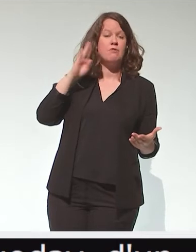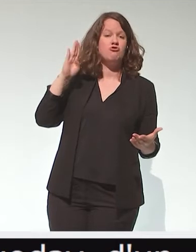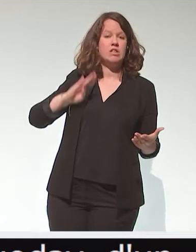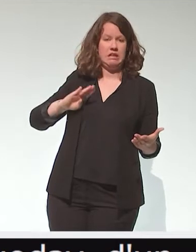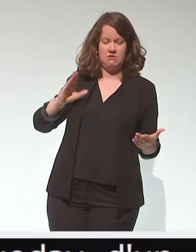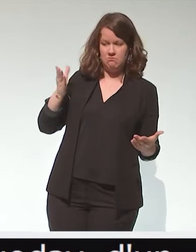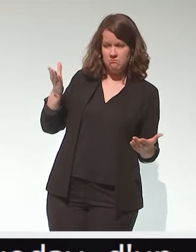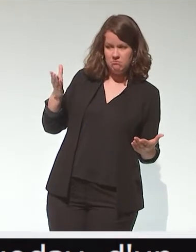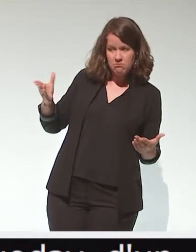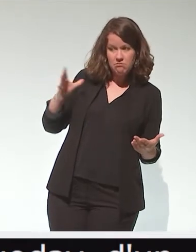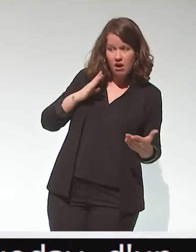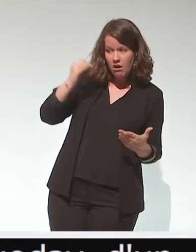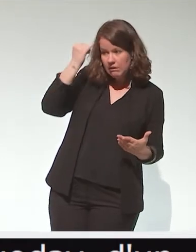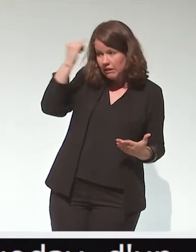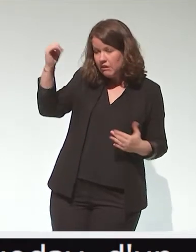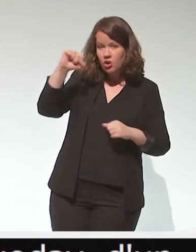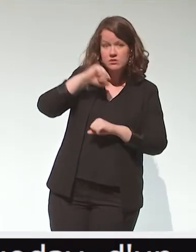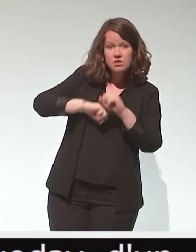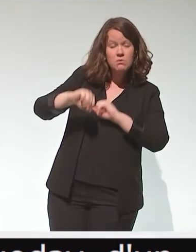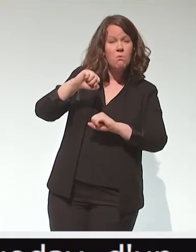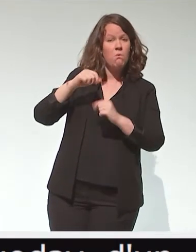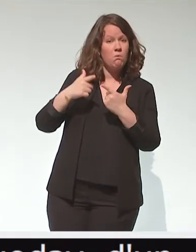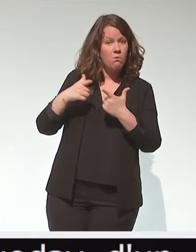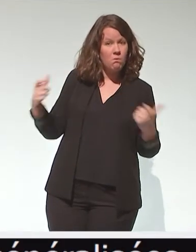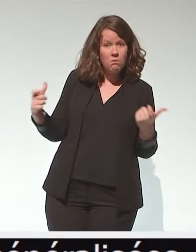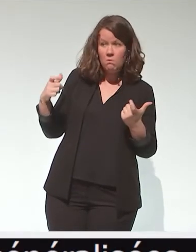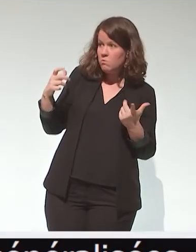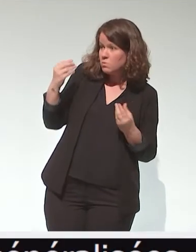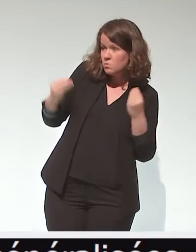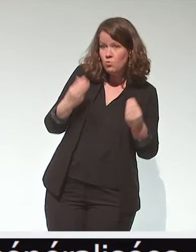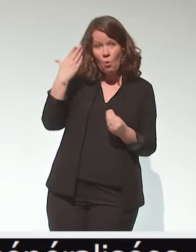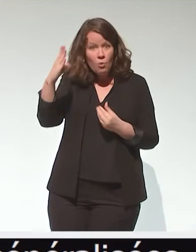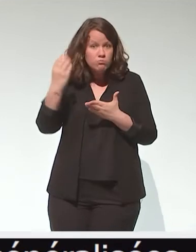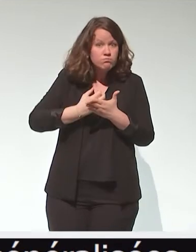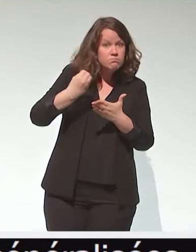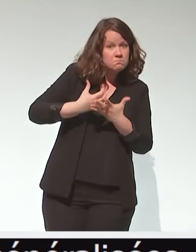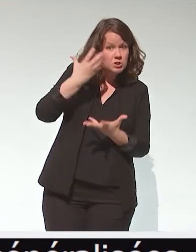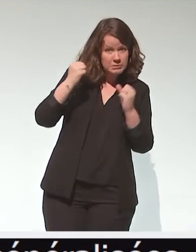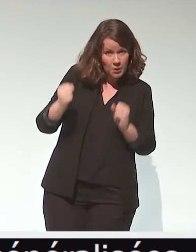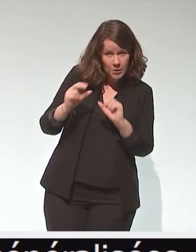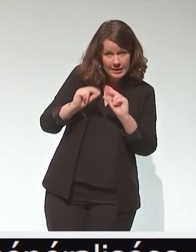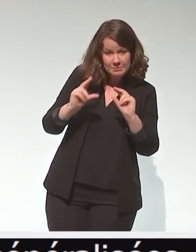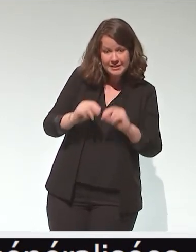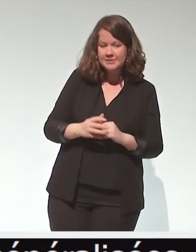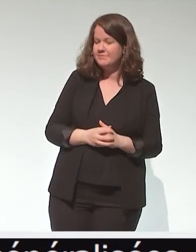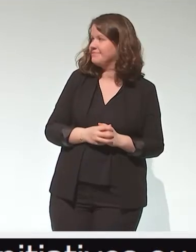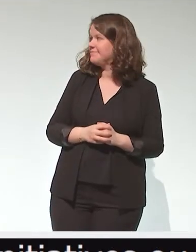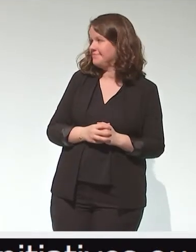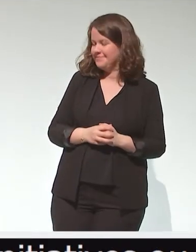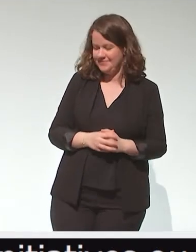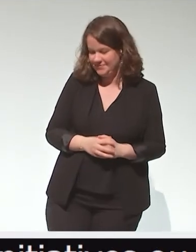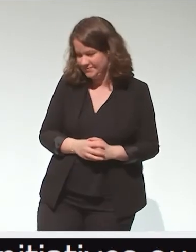François de Kerchef d'Exaerde. Are there initiatives, are there measures that have already been set up, or what are your plans?